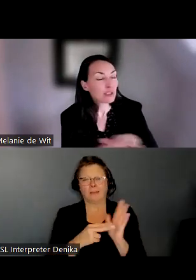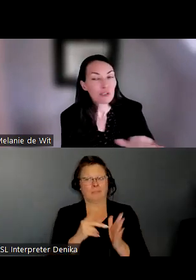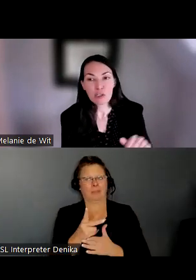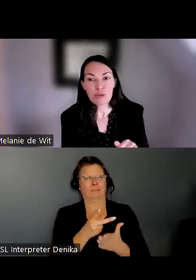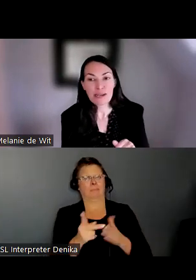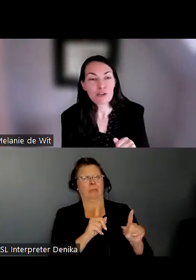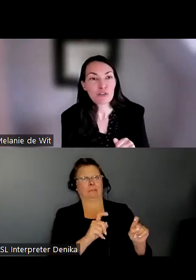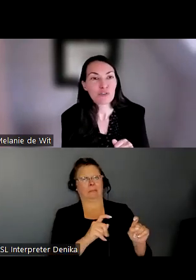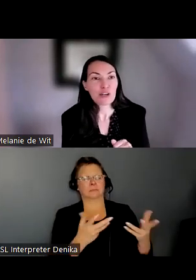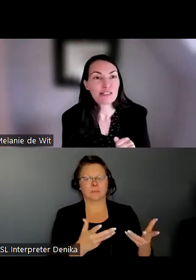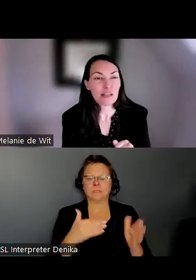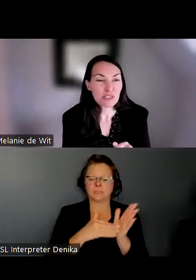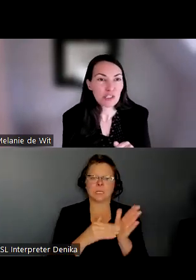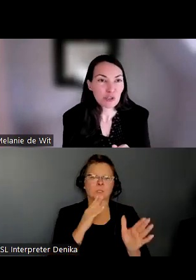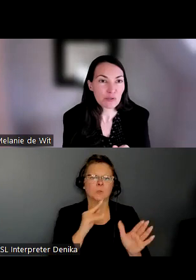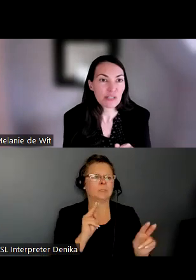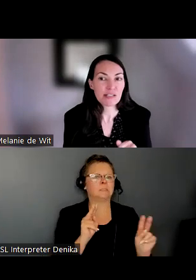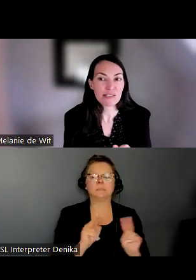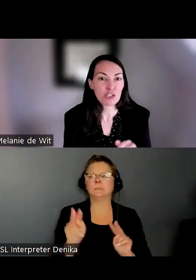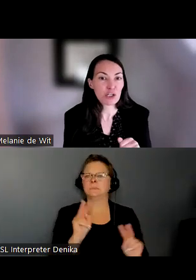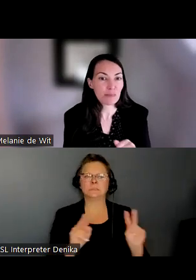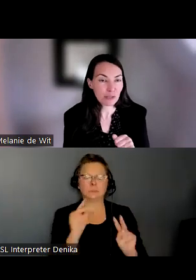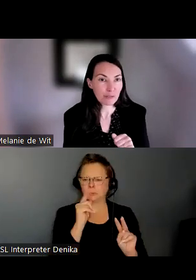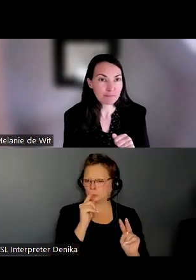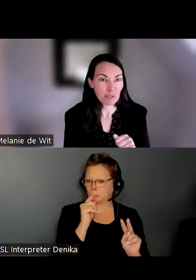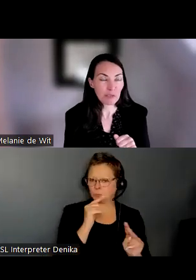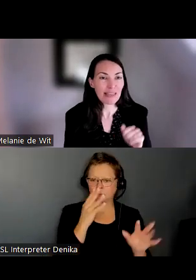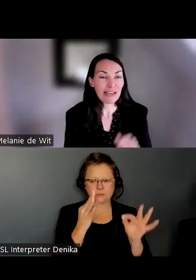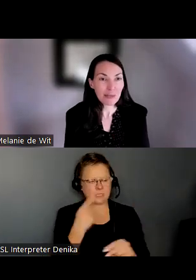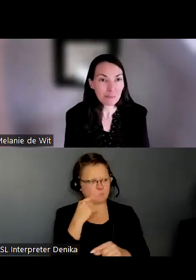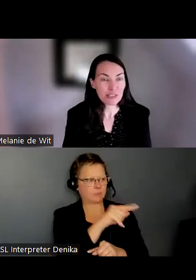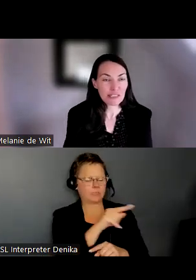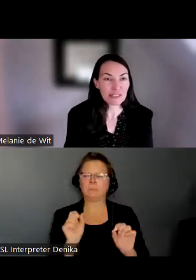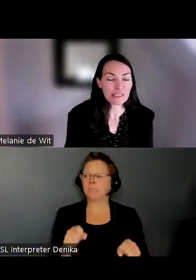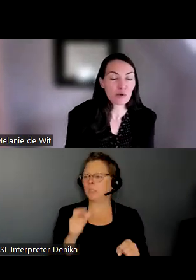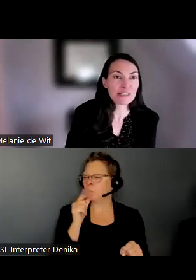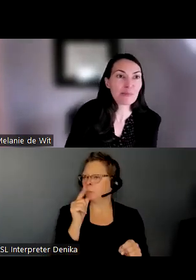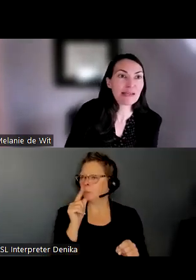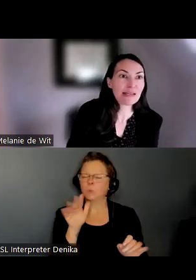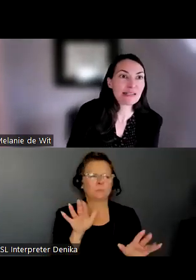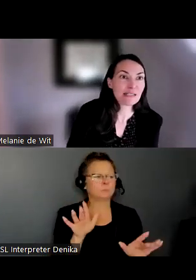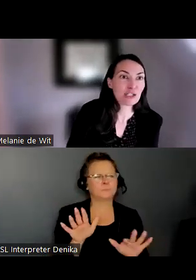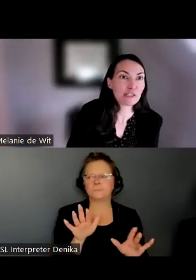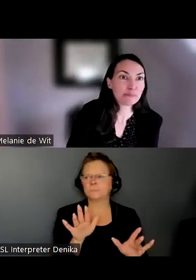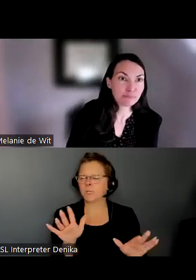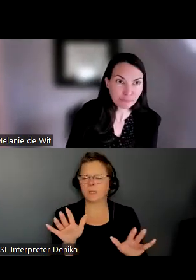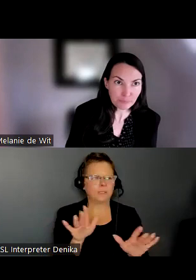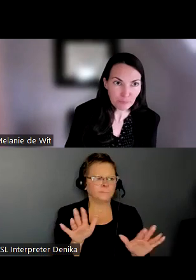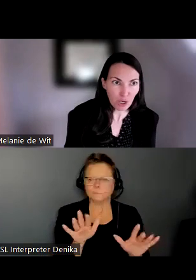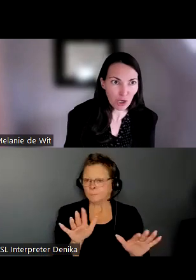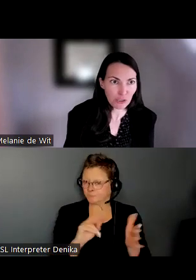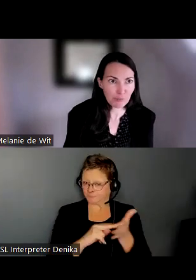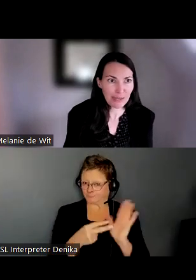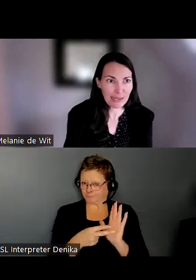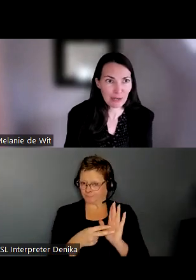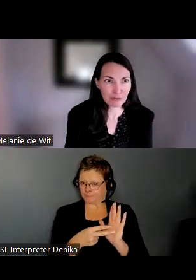be looking around for a substitute decision maker. Okay. And that person is going to make a decision